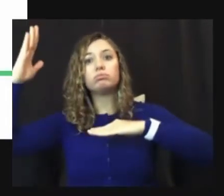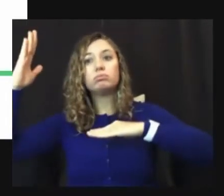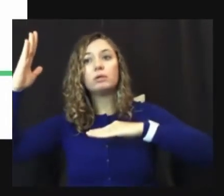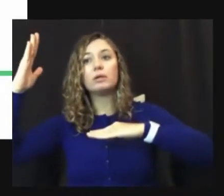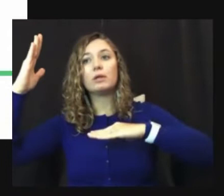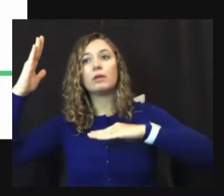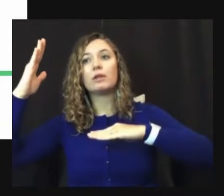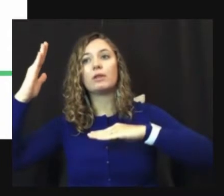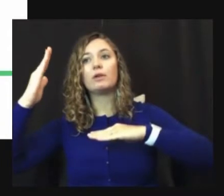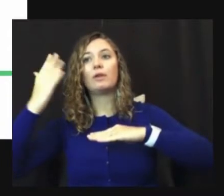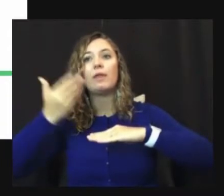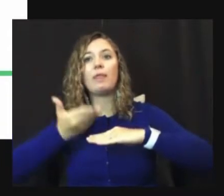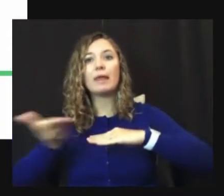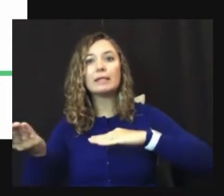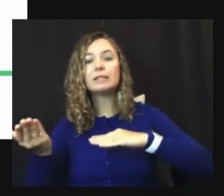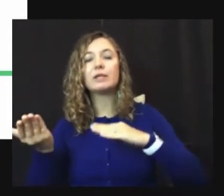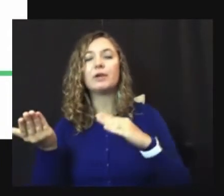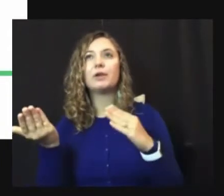less